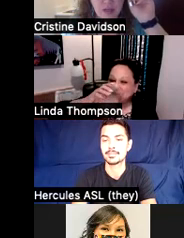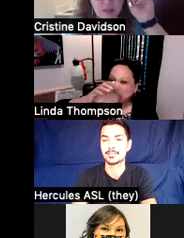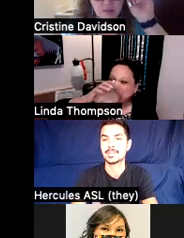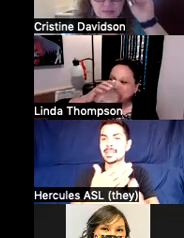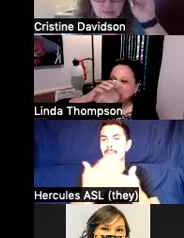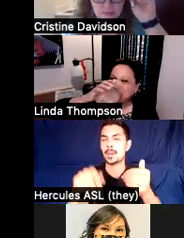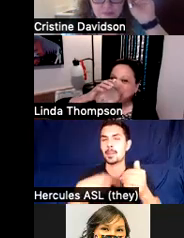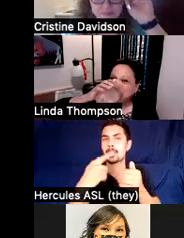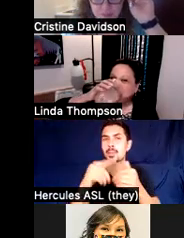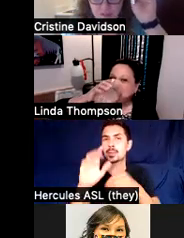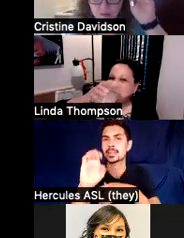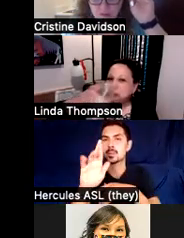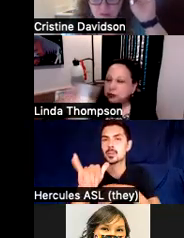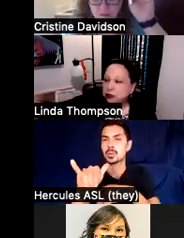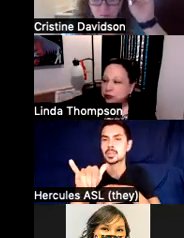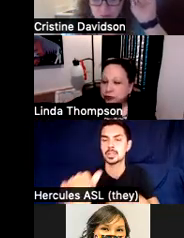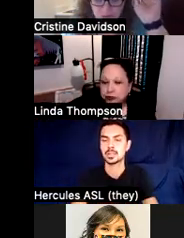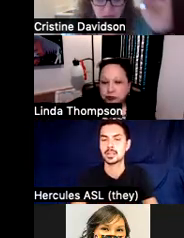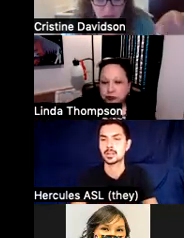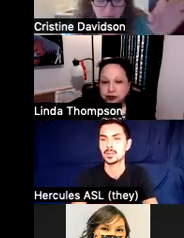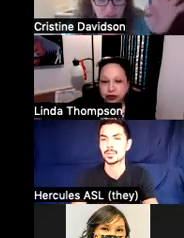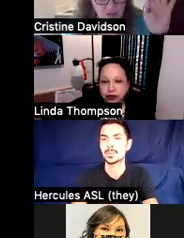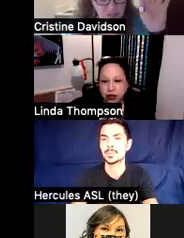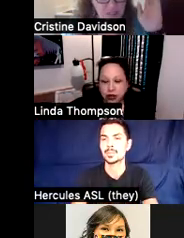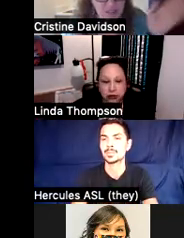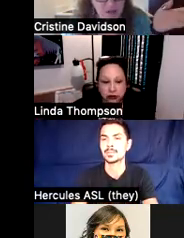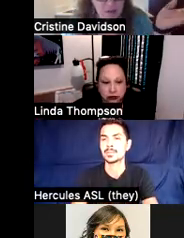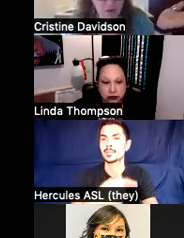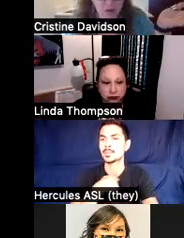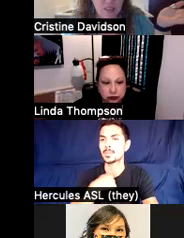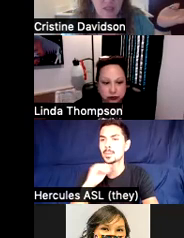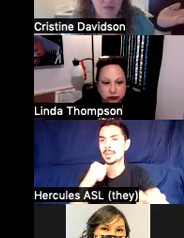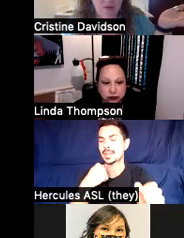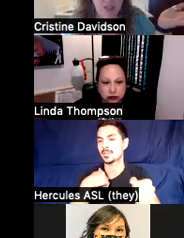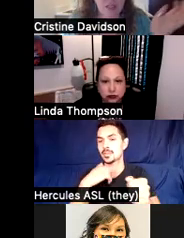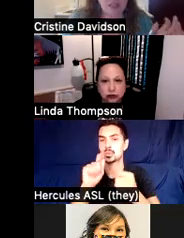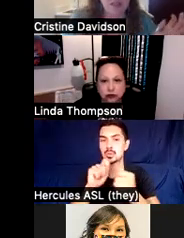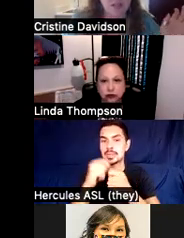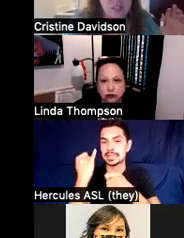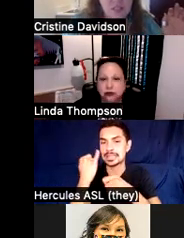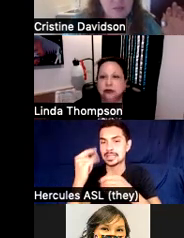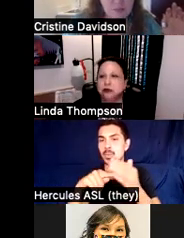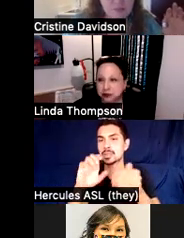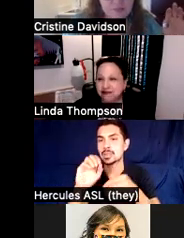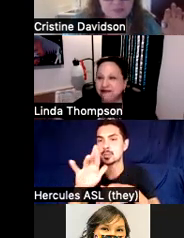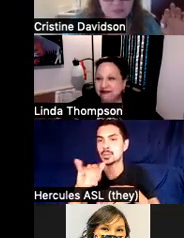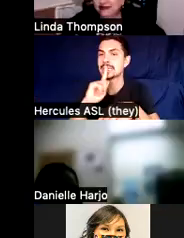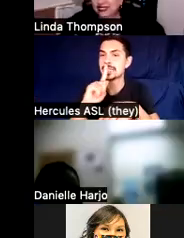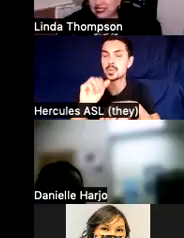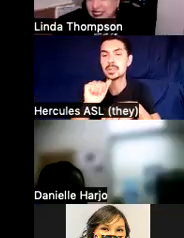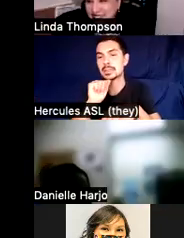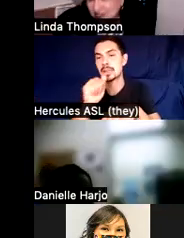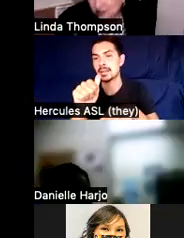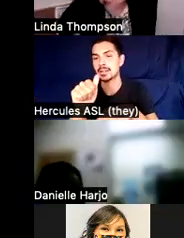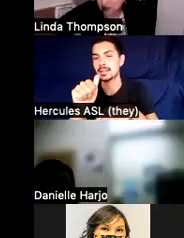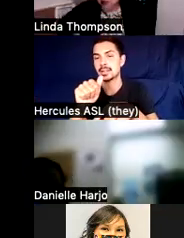ceremony. So we might have a certain idea about what ceremony is or isn't.